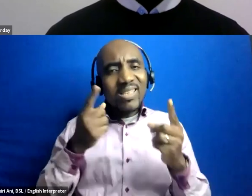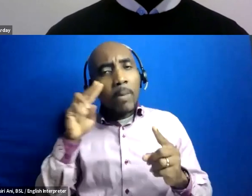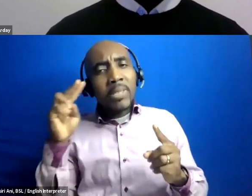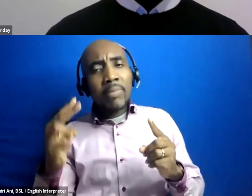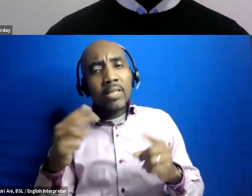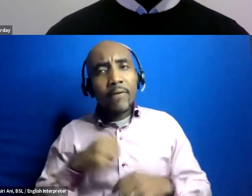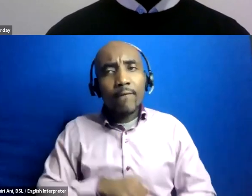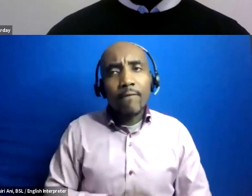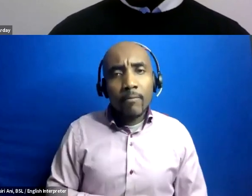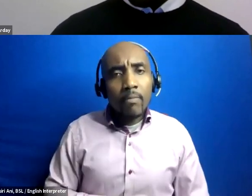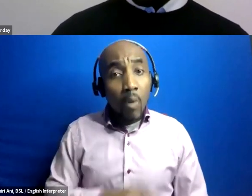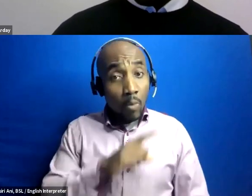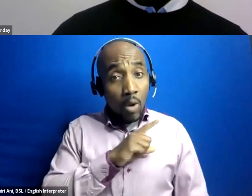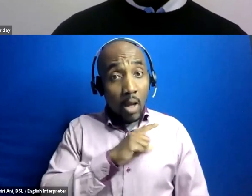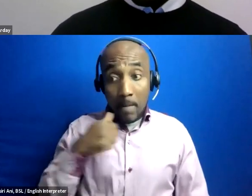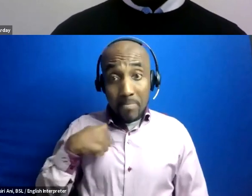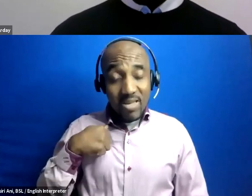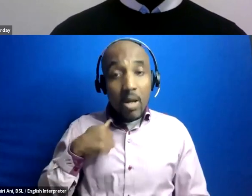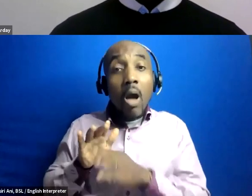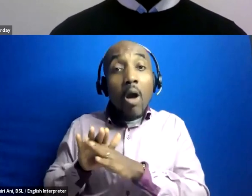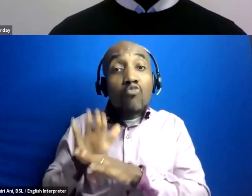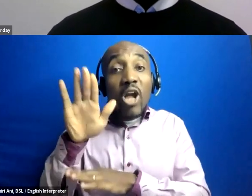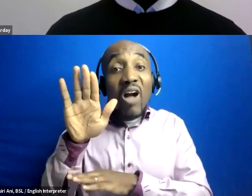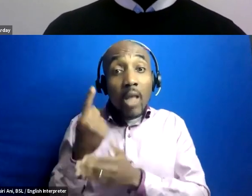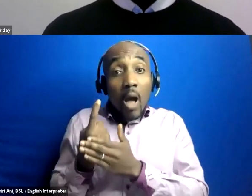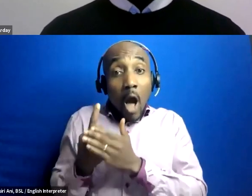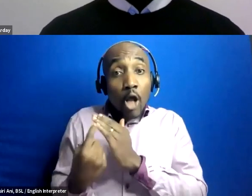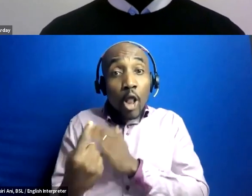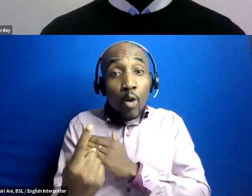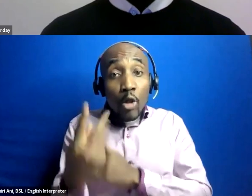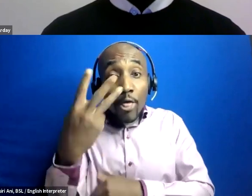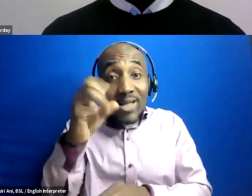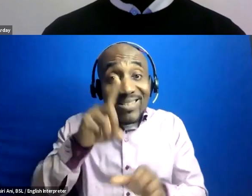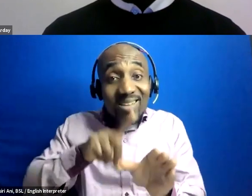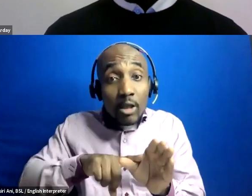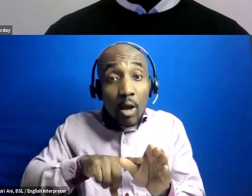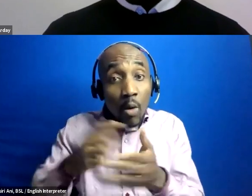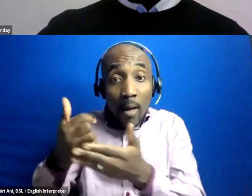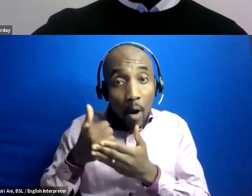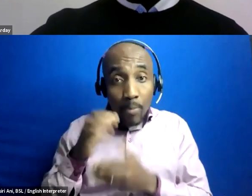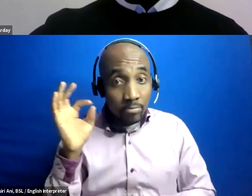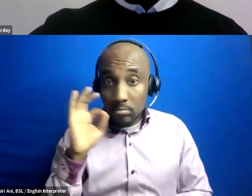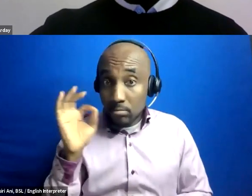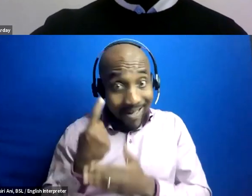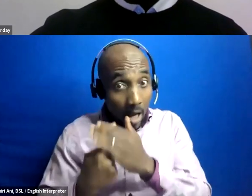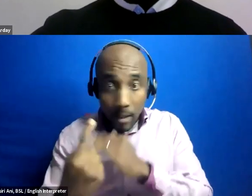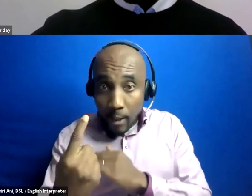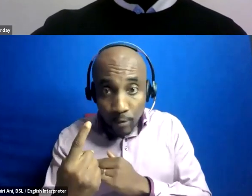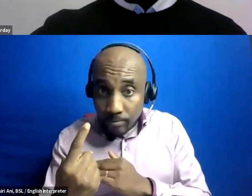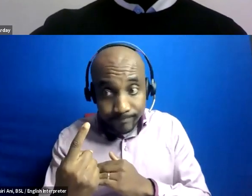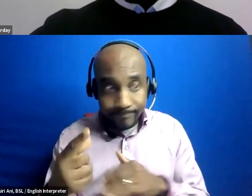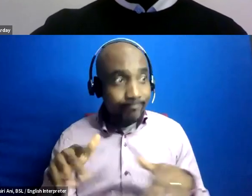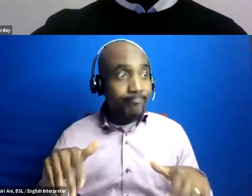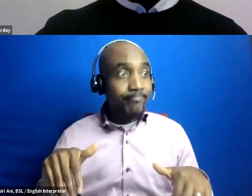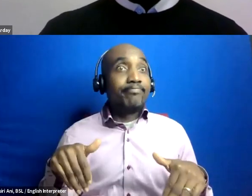because when I recovered in isolation 30 years ago, I was just on my own, so I didn't know you could sort of go to an